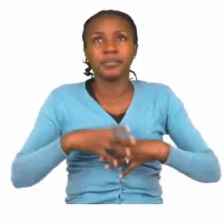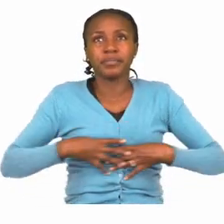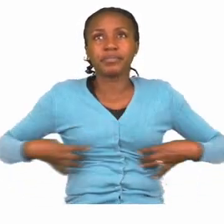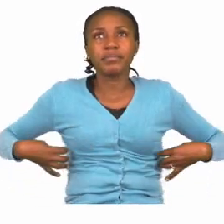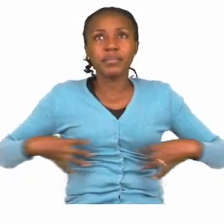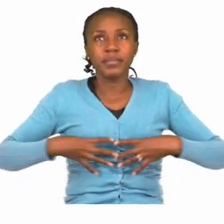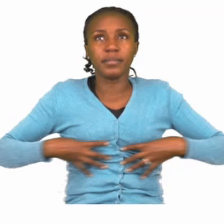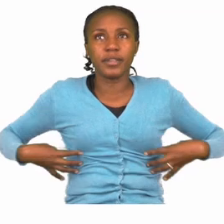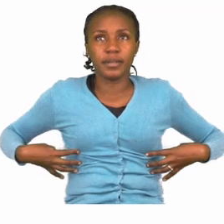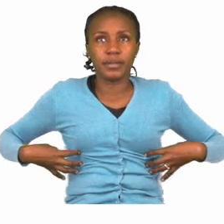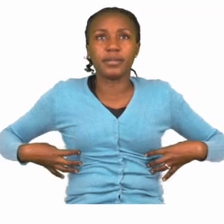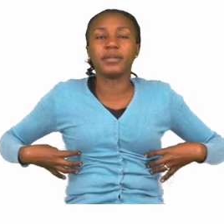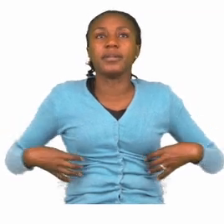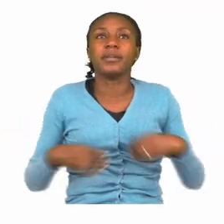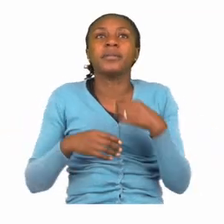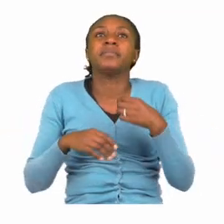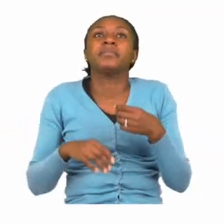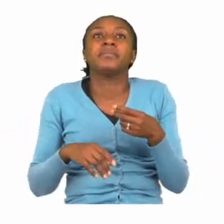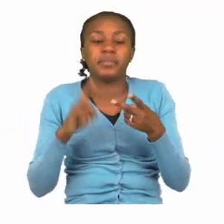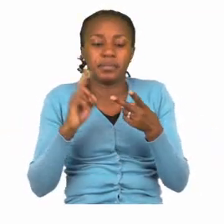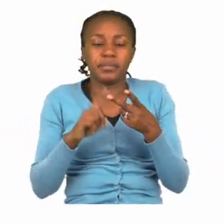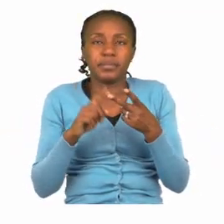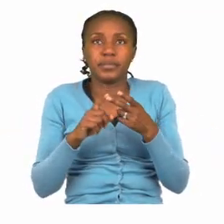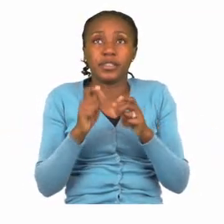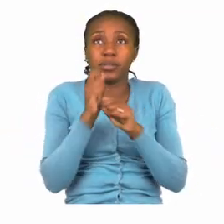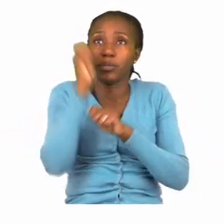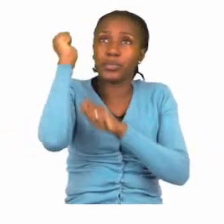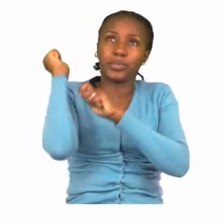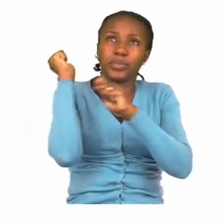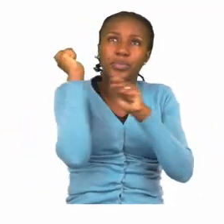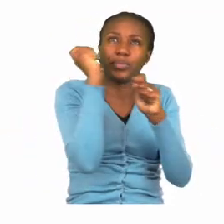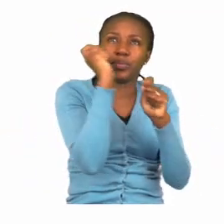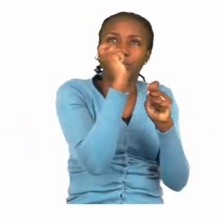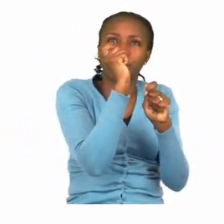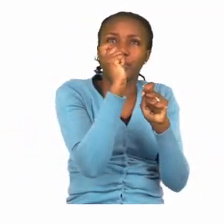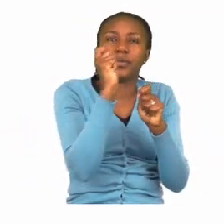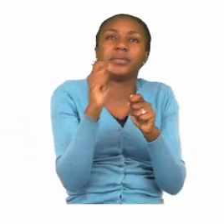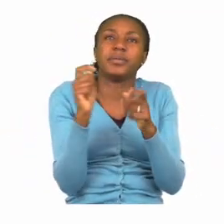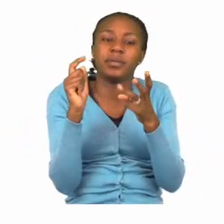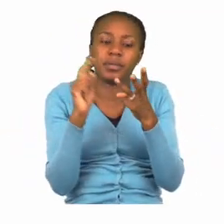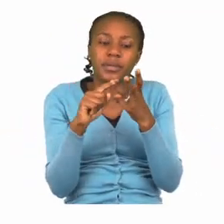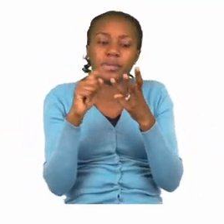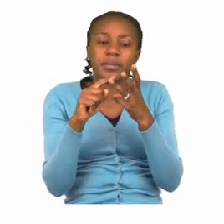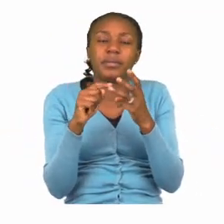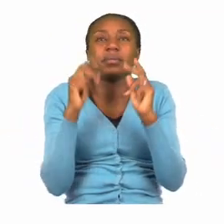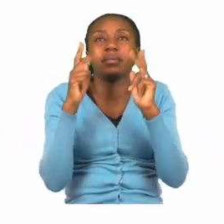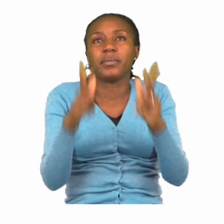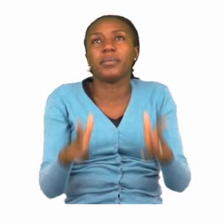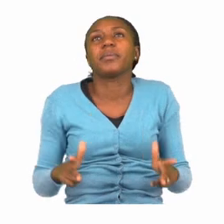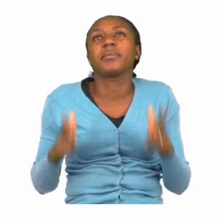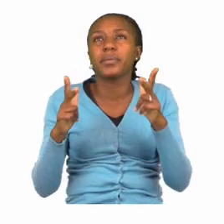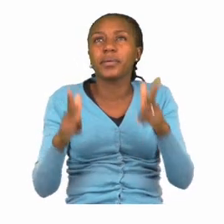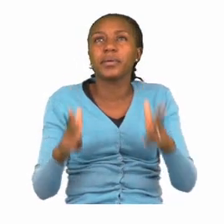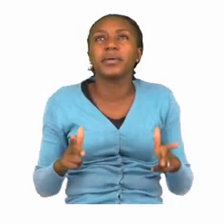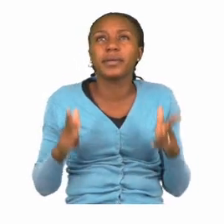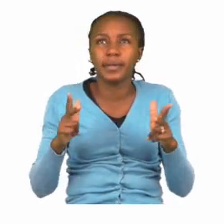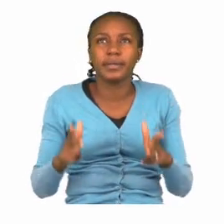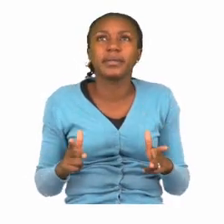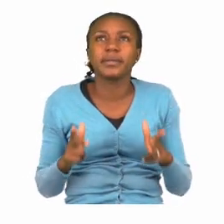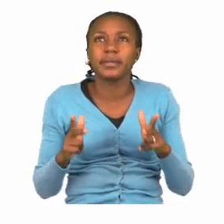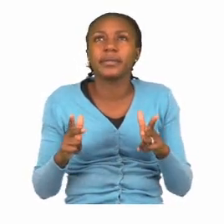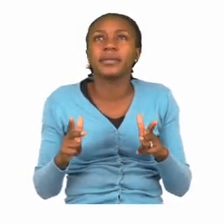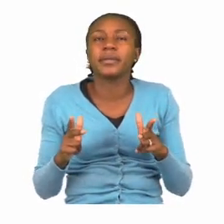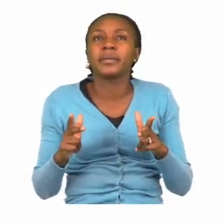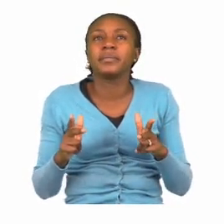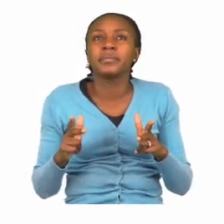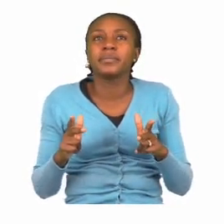X-ray. Then you have a kite. And then you have a train.